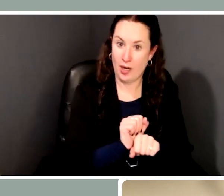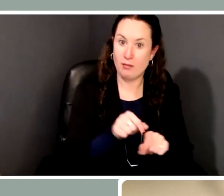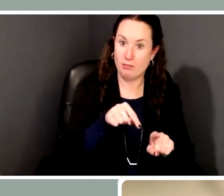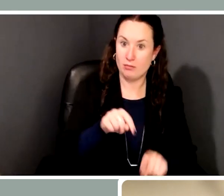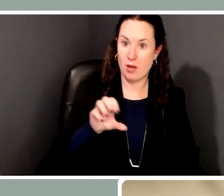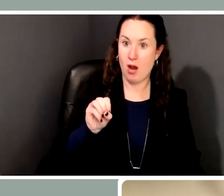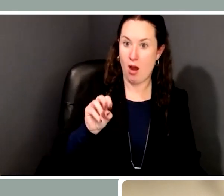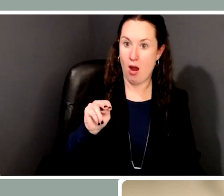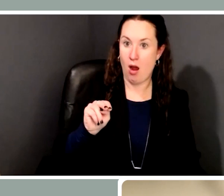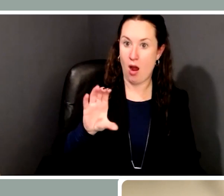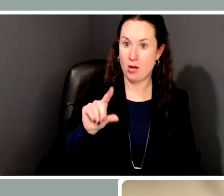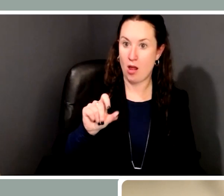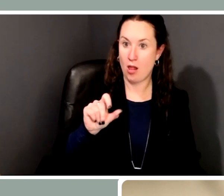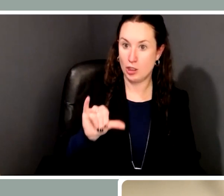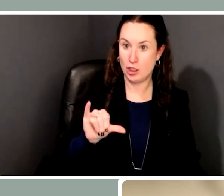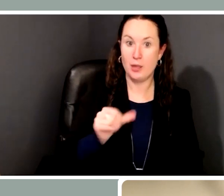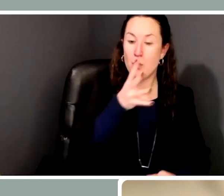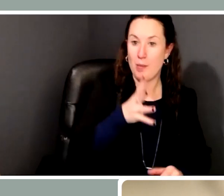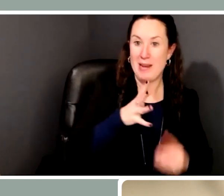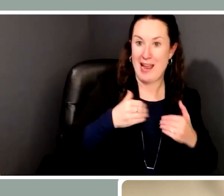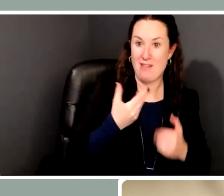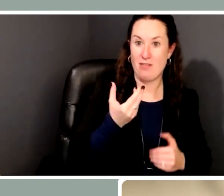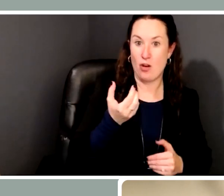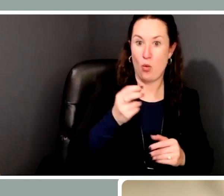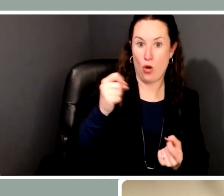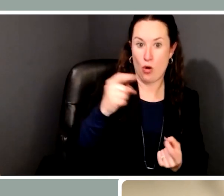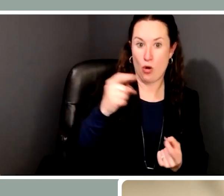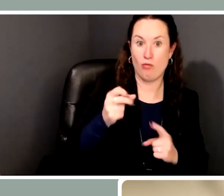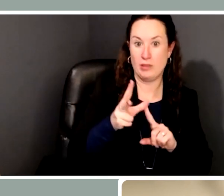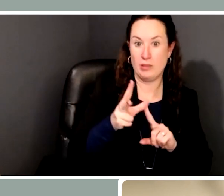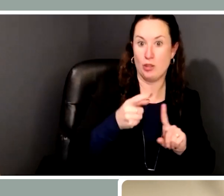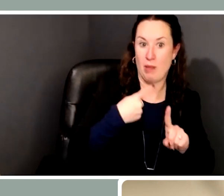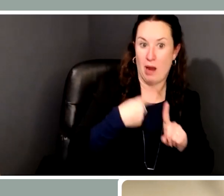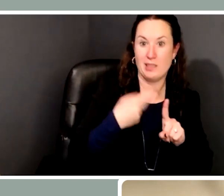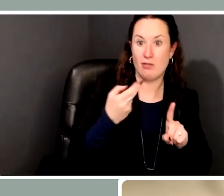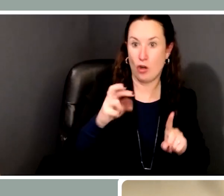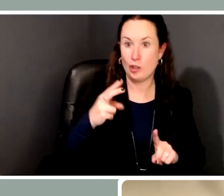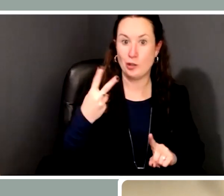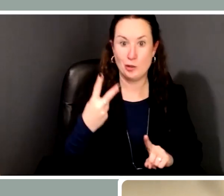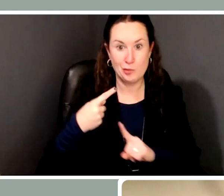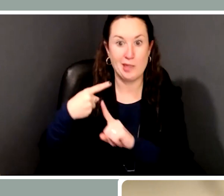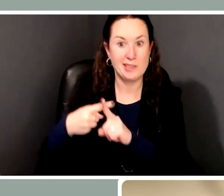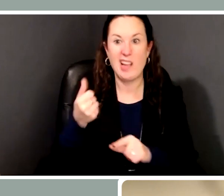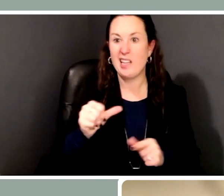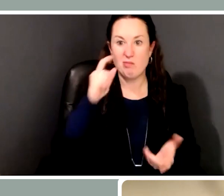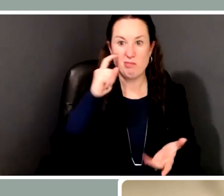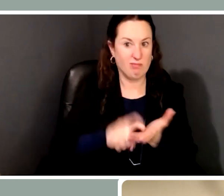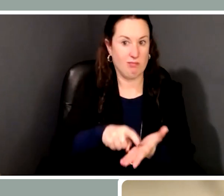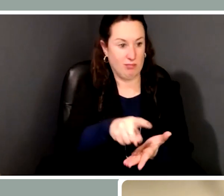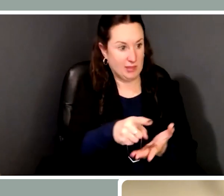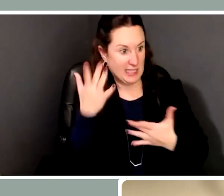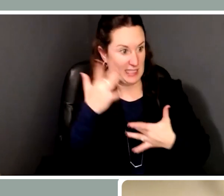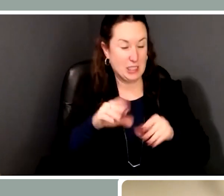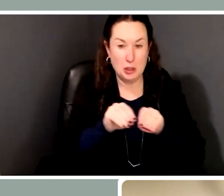for women with hormone receptor positive HER2 negative breast cancer, if they had any evidence the disease had spread to anything aside